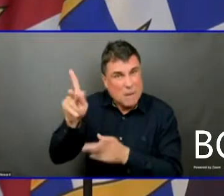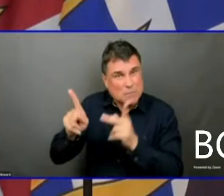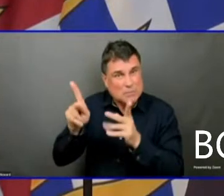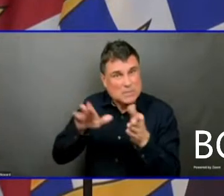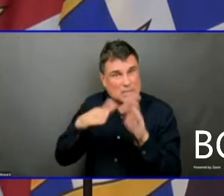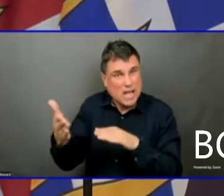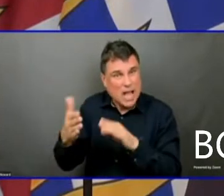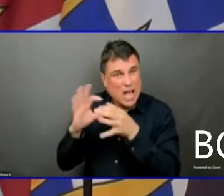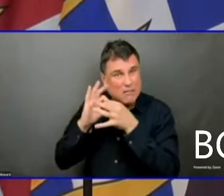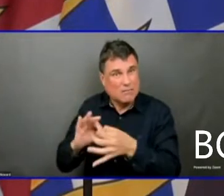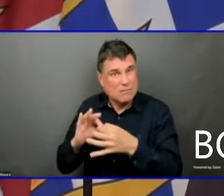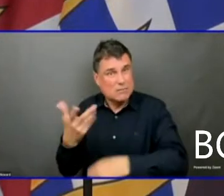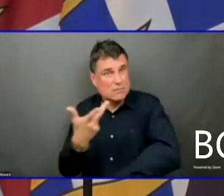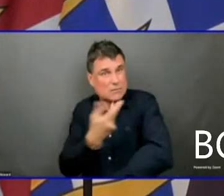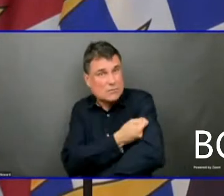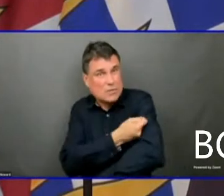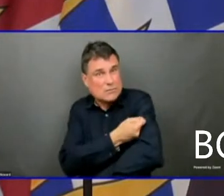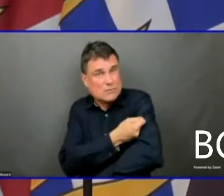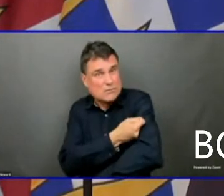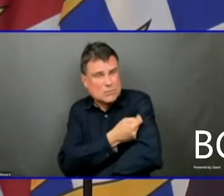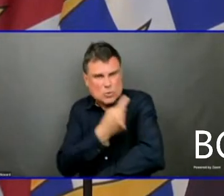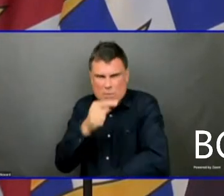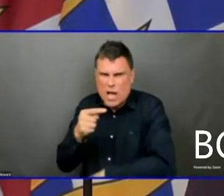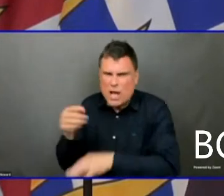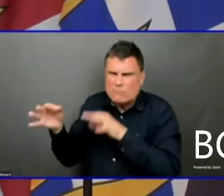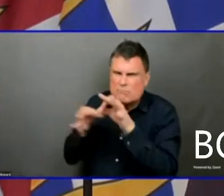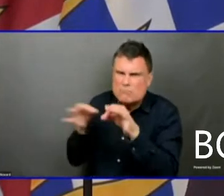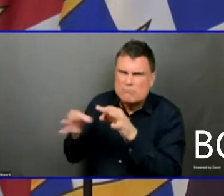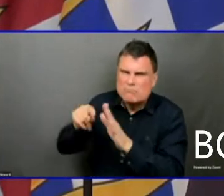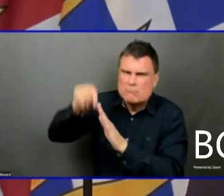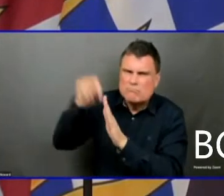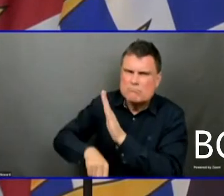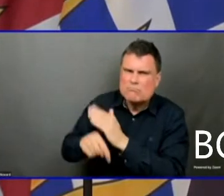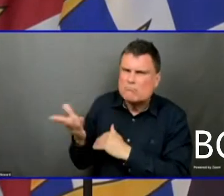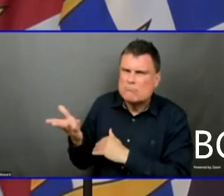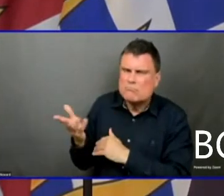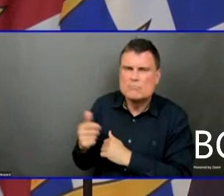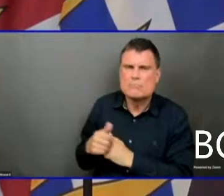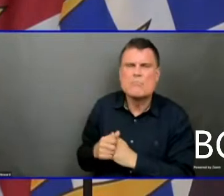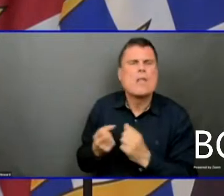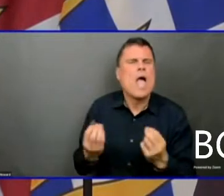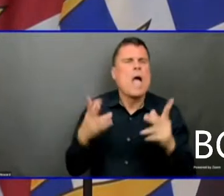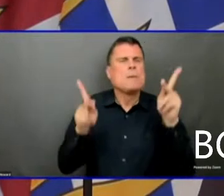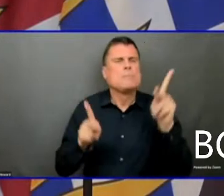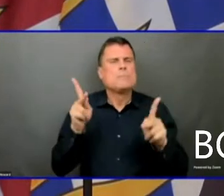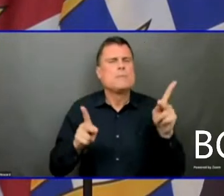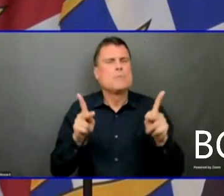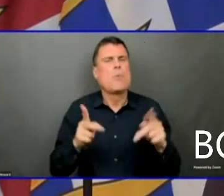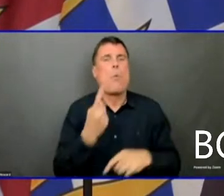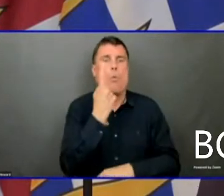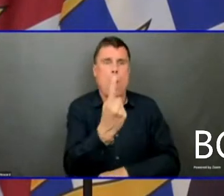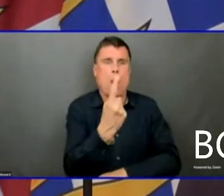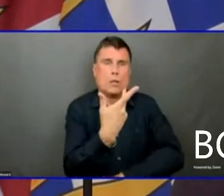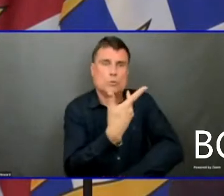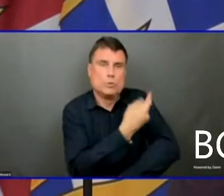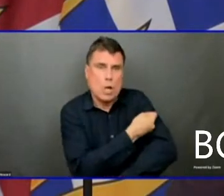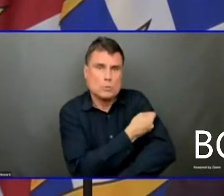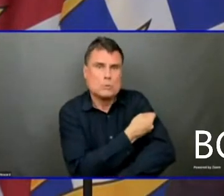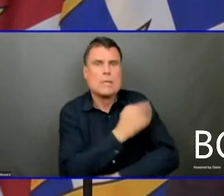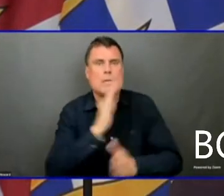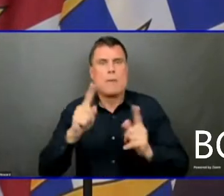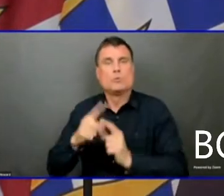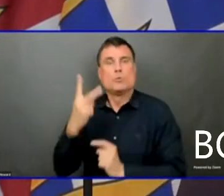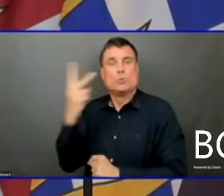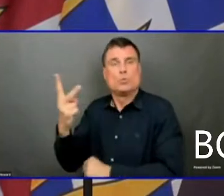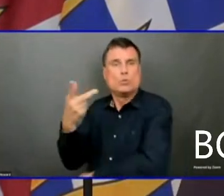that going forward, and how many of those were vaccinated with 1 dose or 2? And the short answer is no,